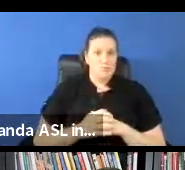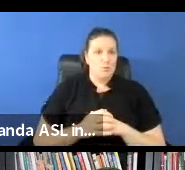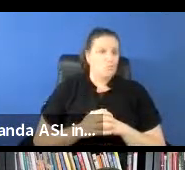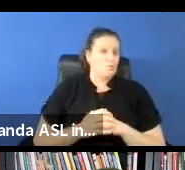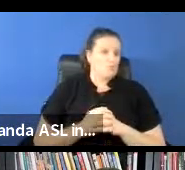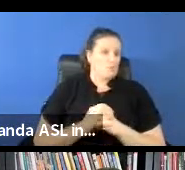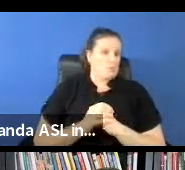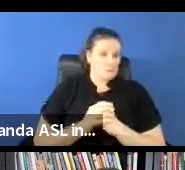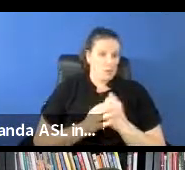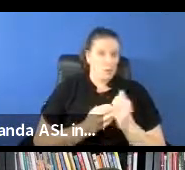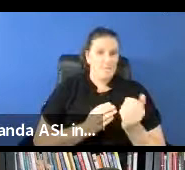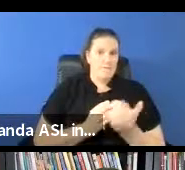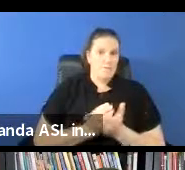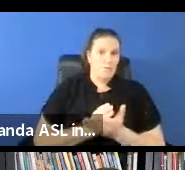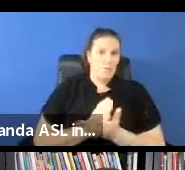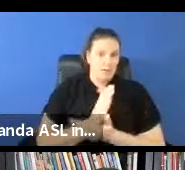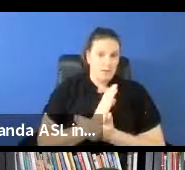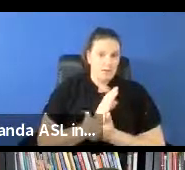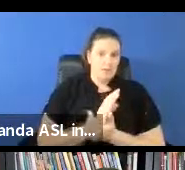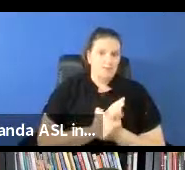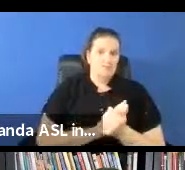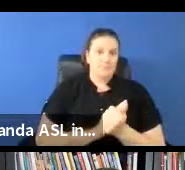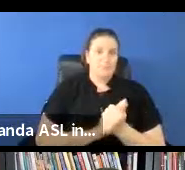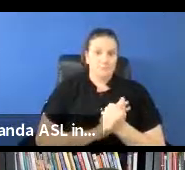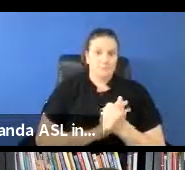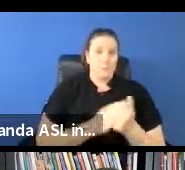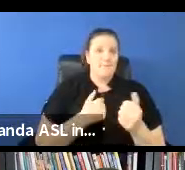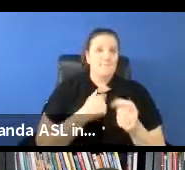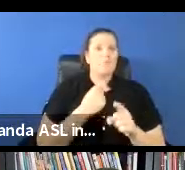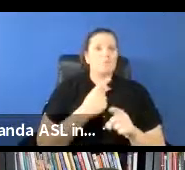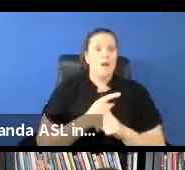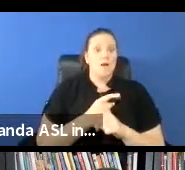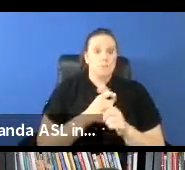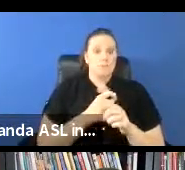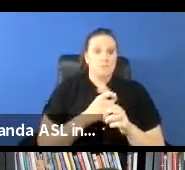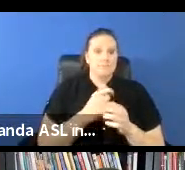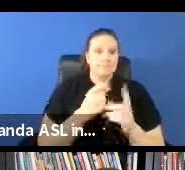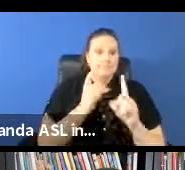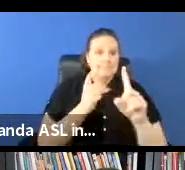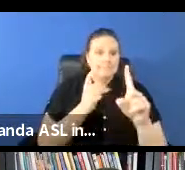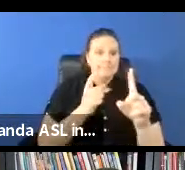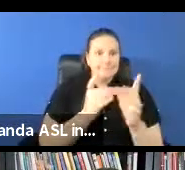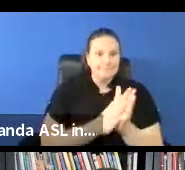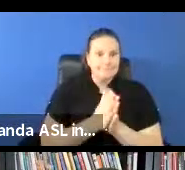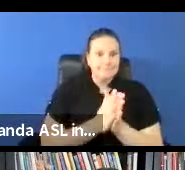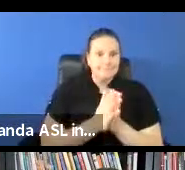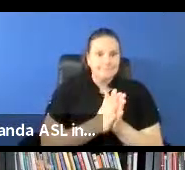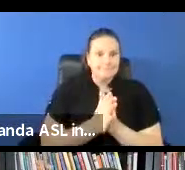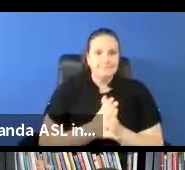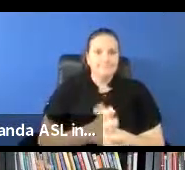right incentives in there to drive the behavior.